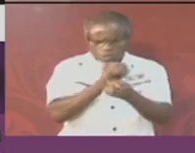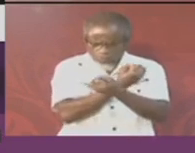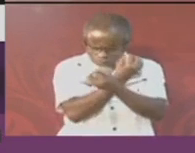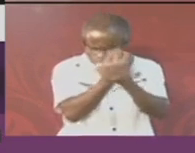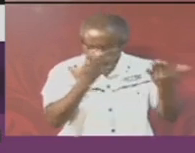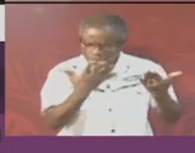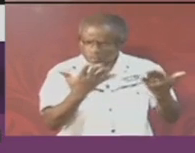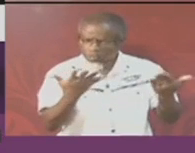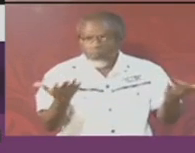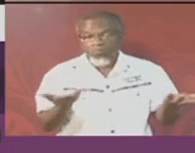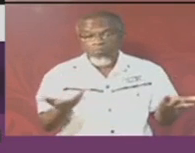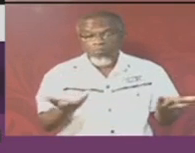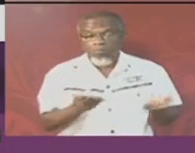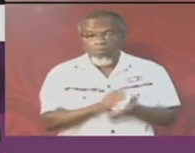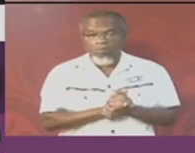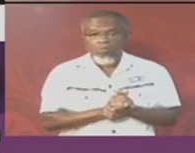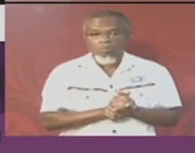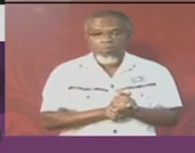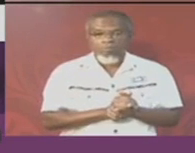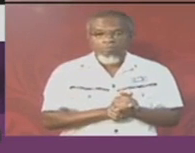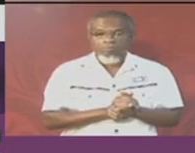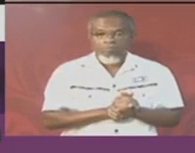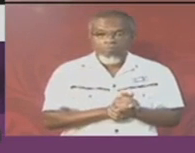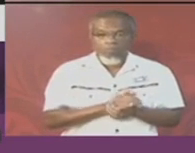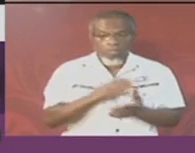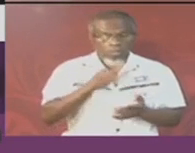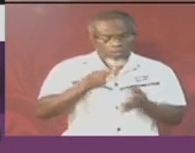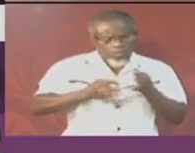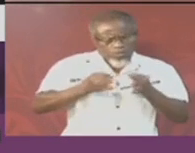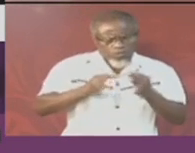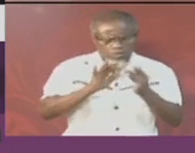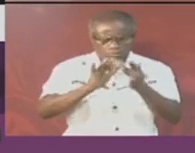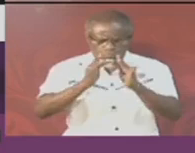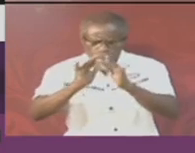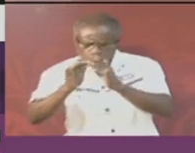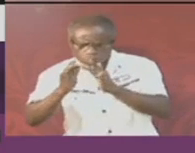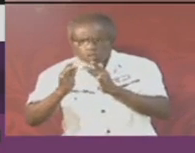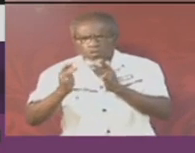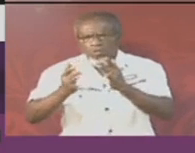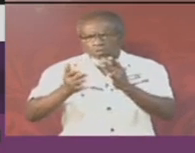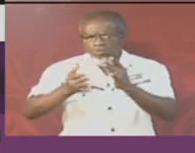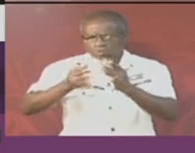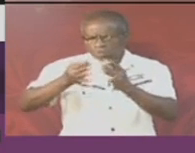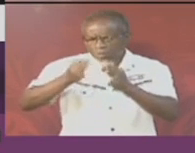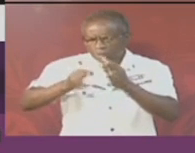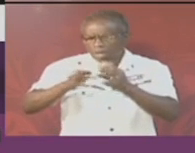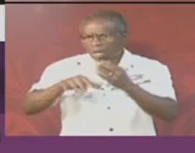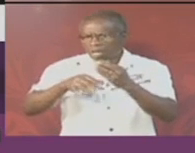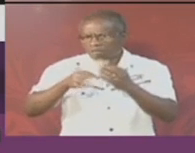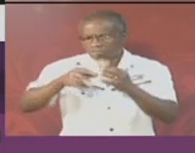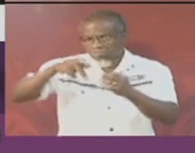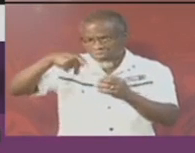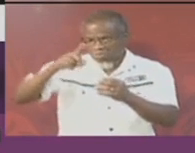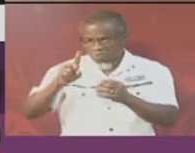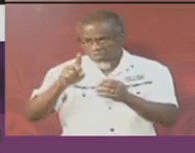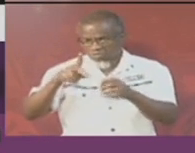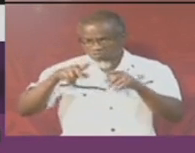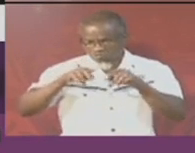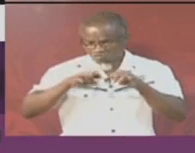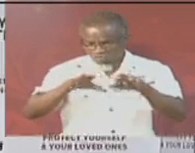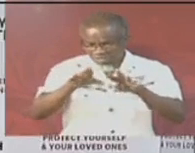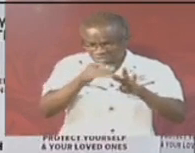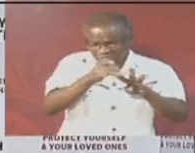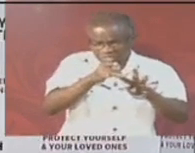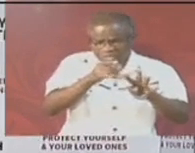contact tracing concerning the Brazilian variant that suggests that restaurants were a source of the spread? Thank you. Okay,